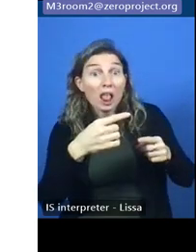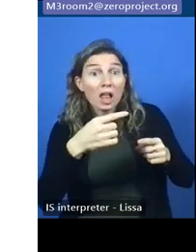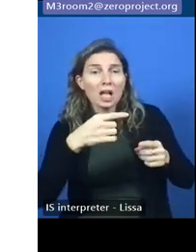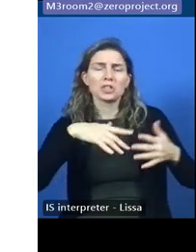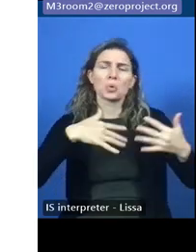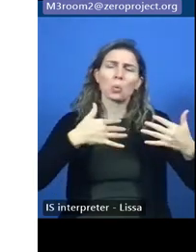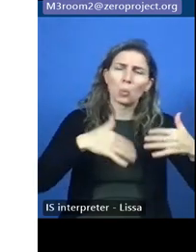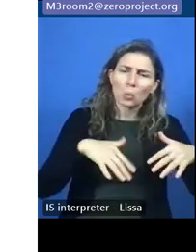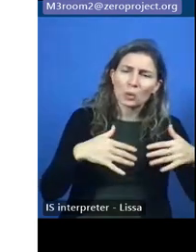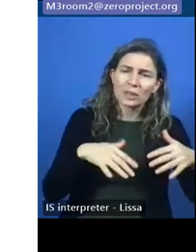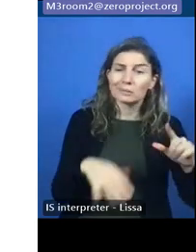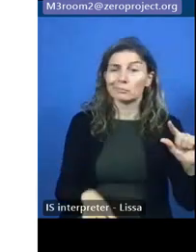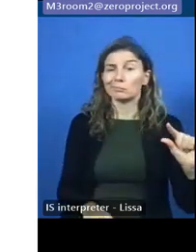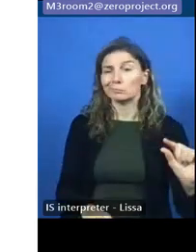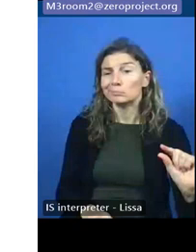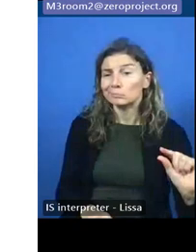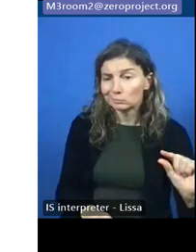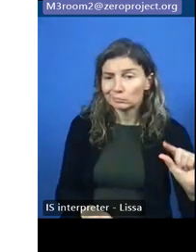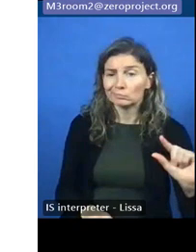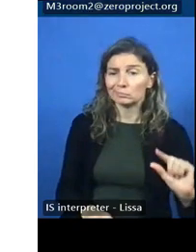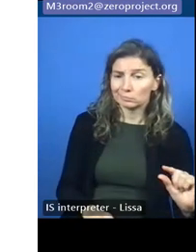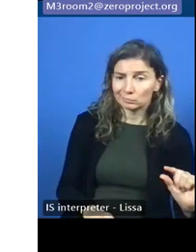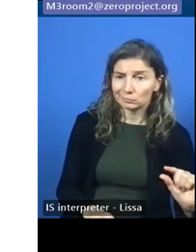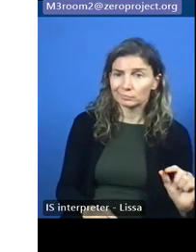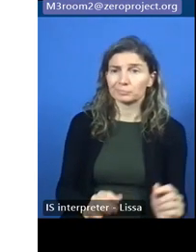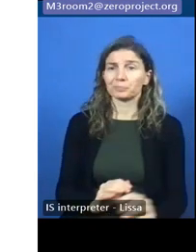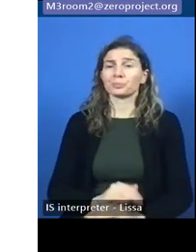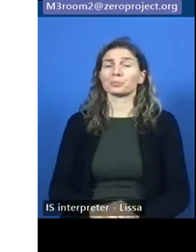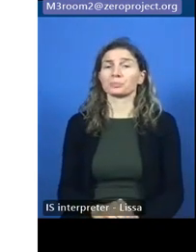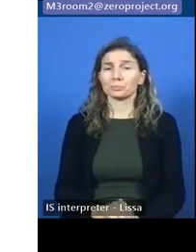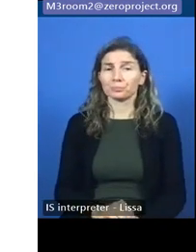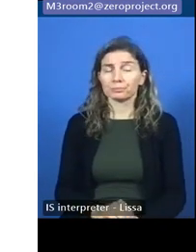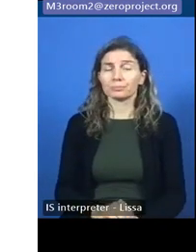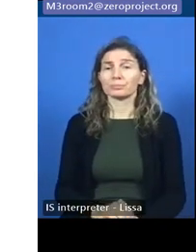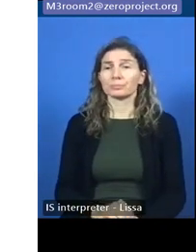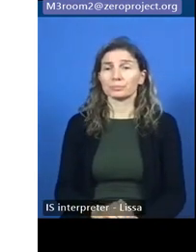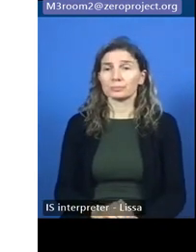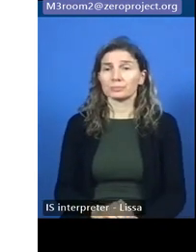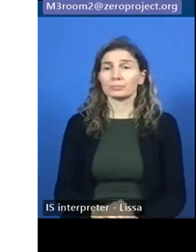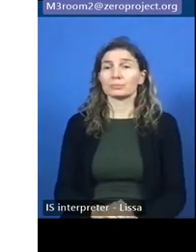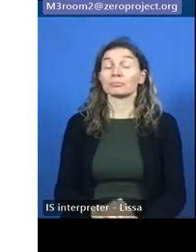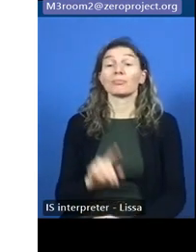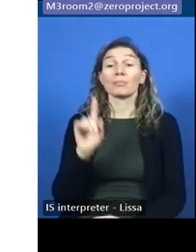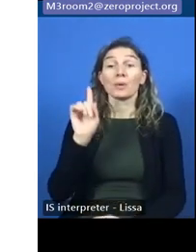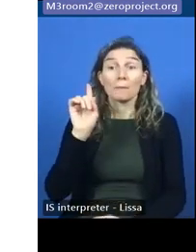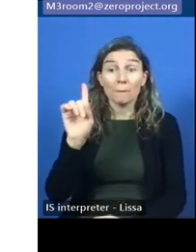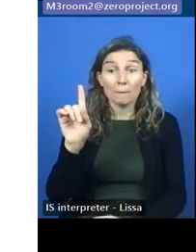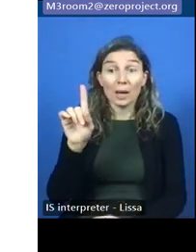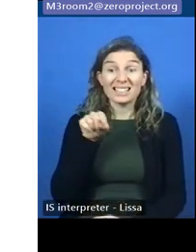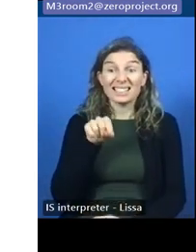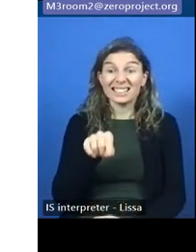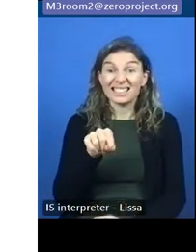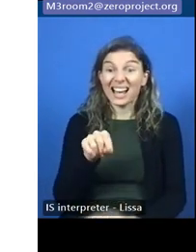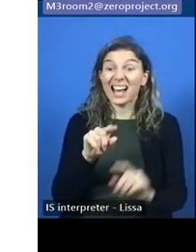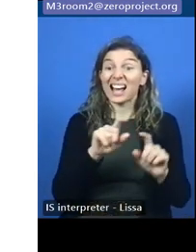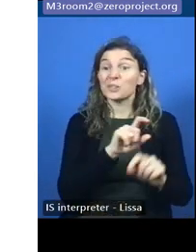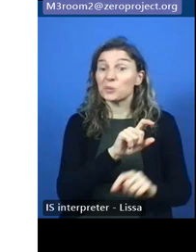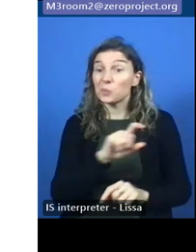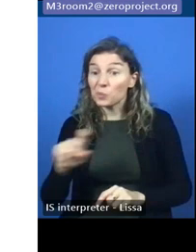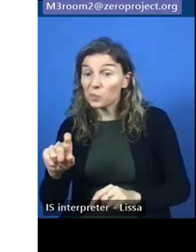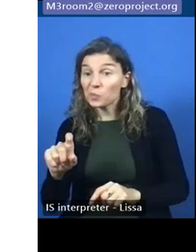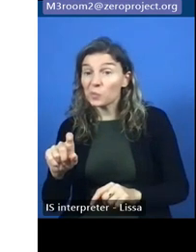how the state is going to face them going forward. That same week, officials read statements with